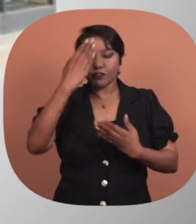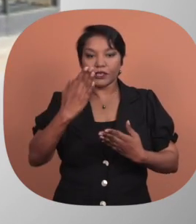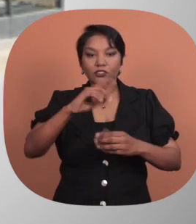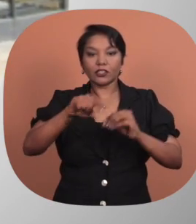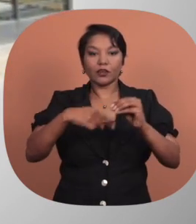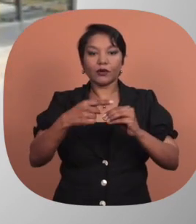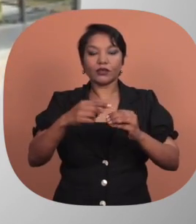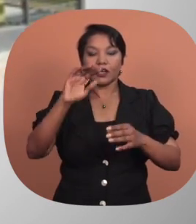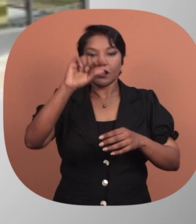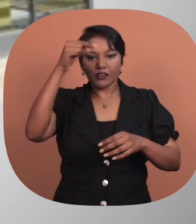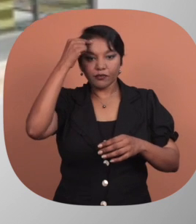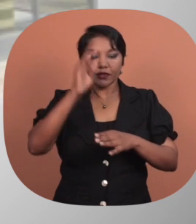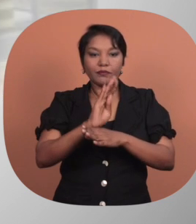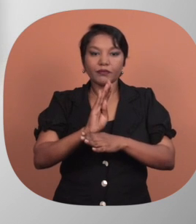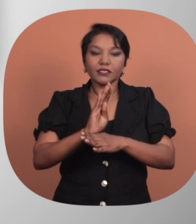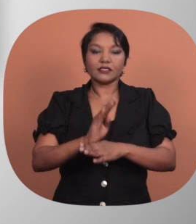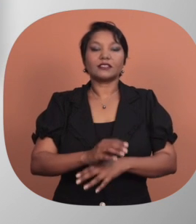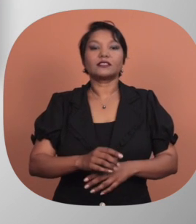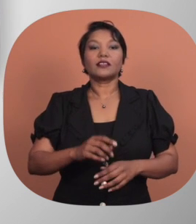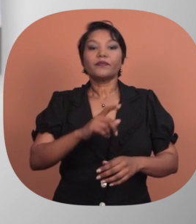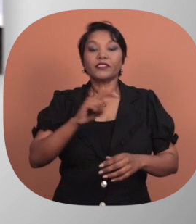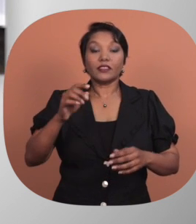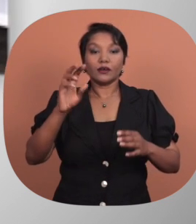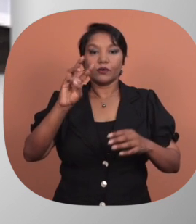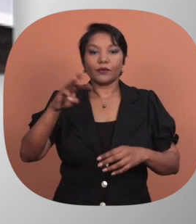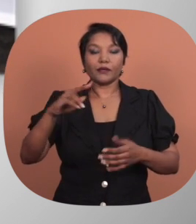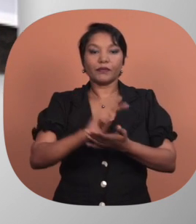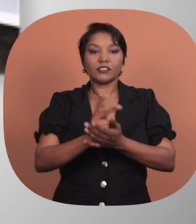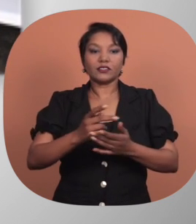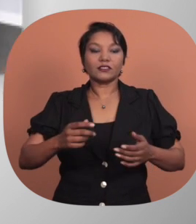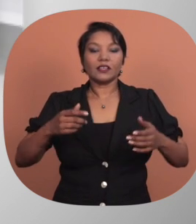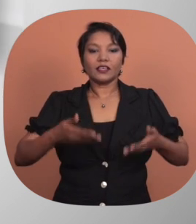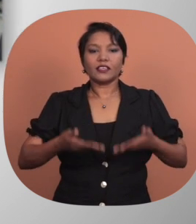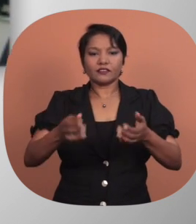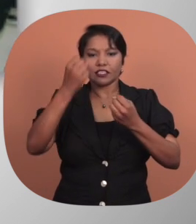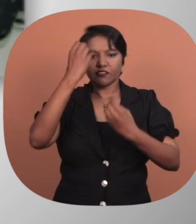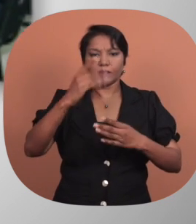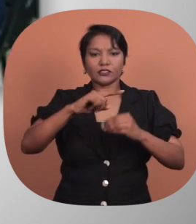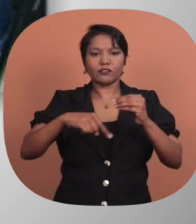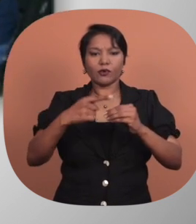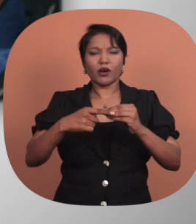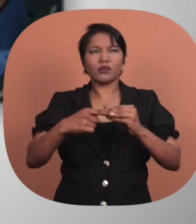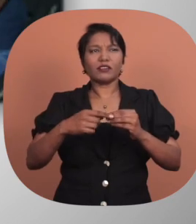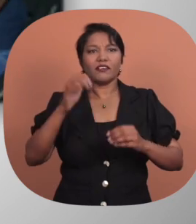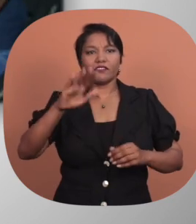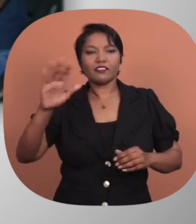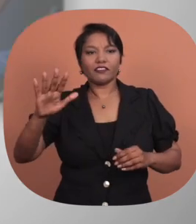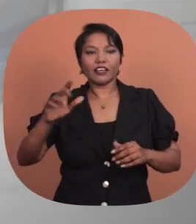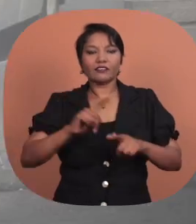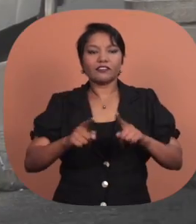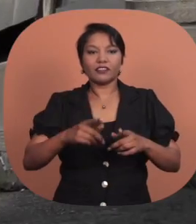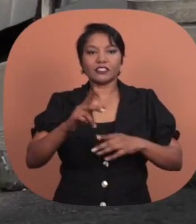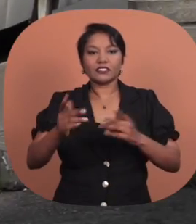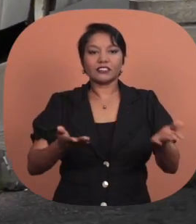provide users with a range of over 55 services designed for outreach, which include the Start Access Center,